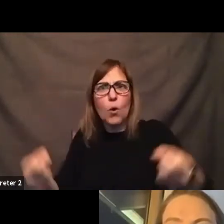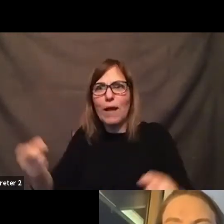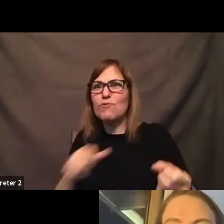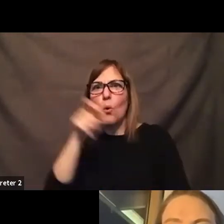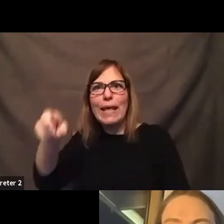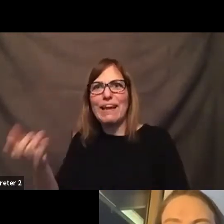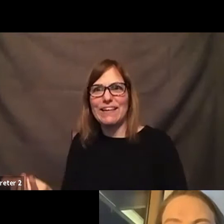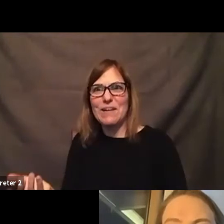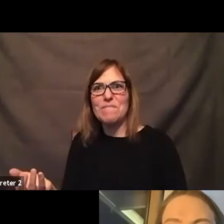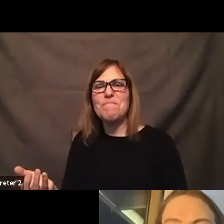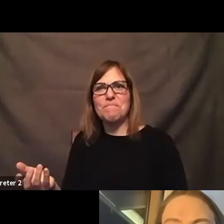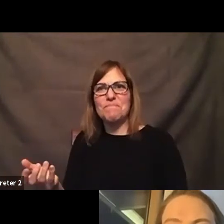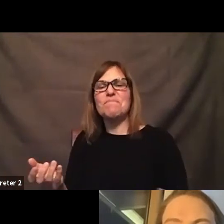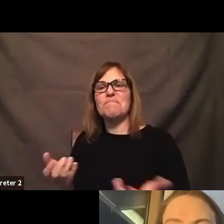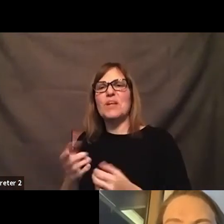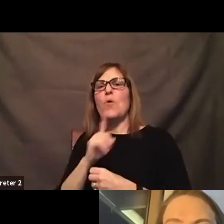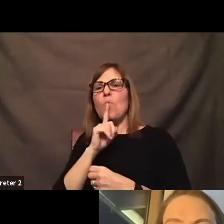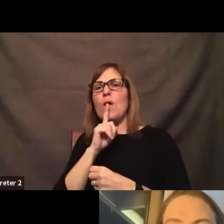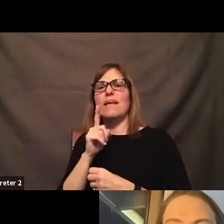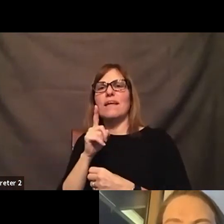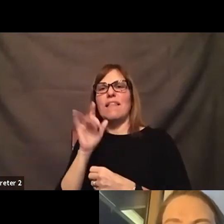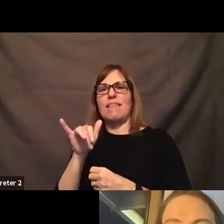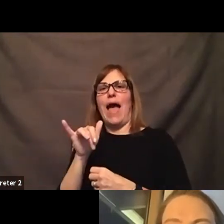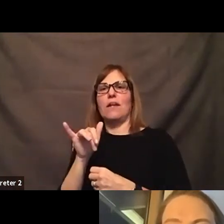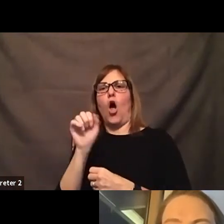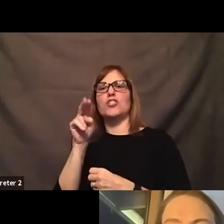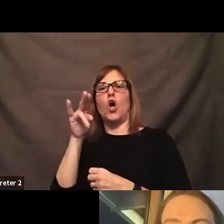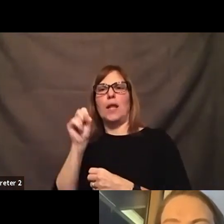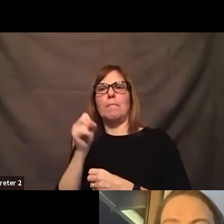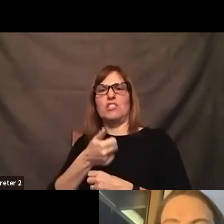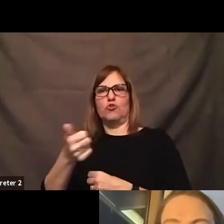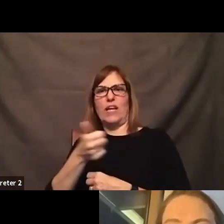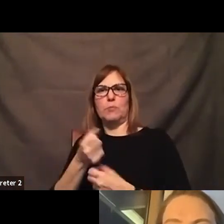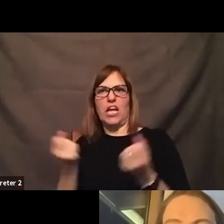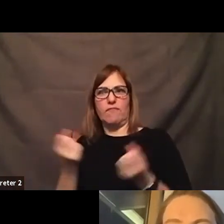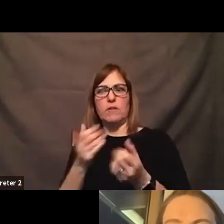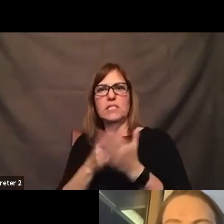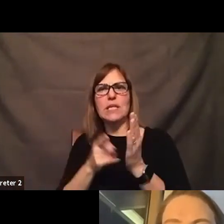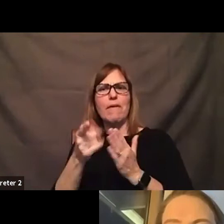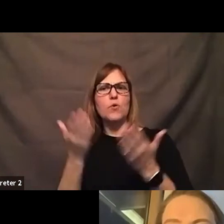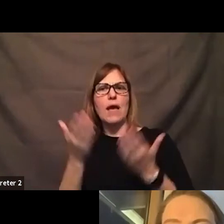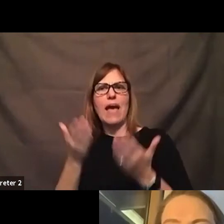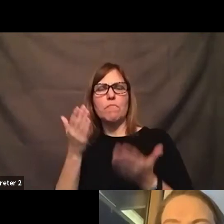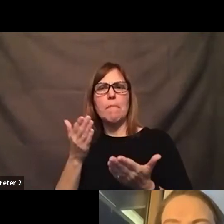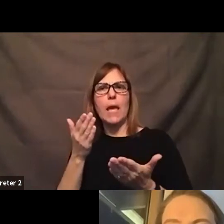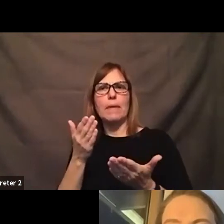say, an autonomous, like an autonomous transit vehicle. Some of you, for example, may have ridden in the airport's